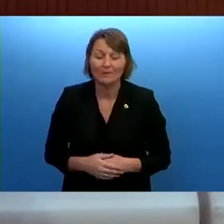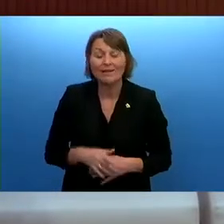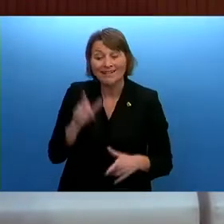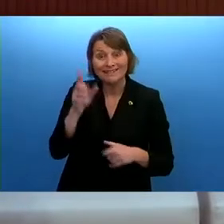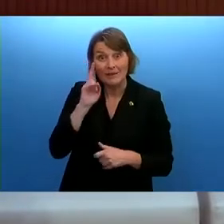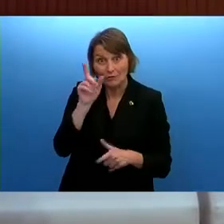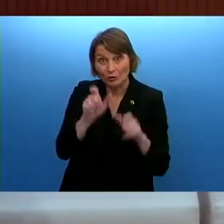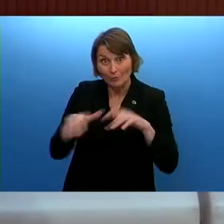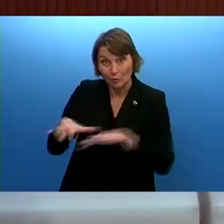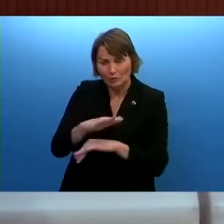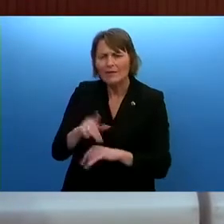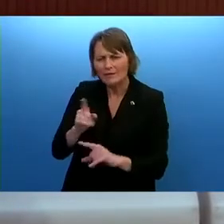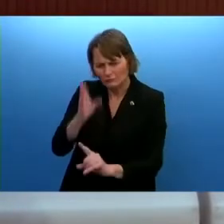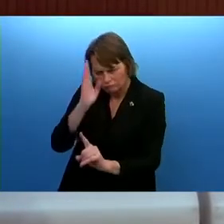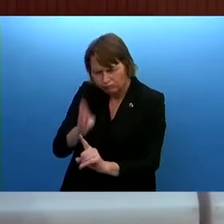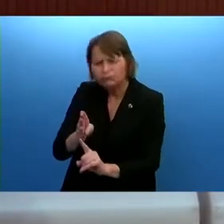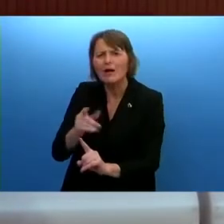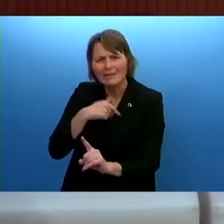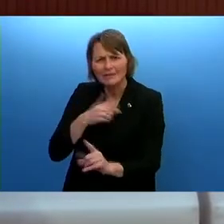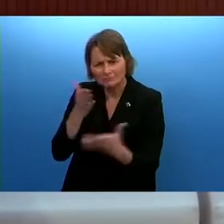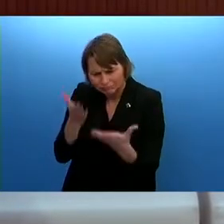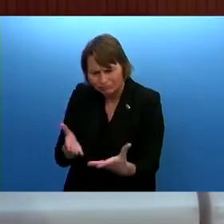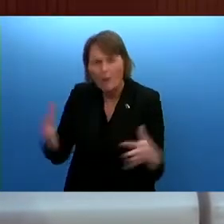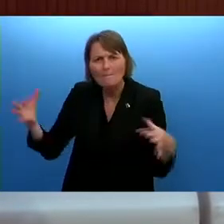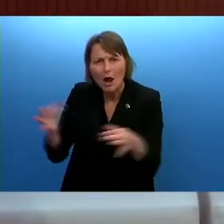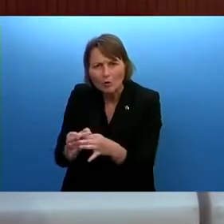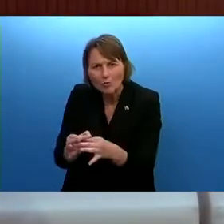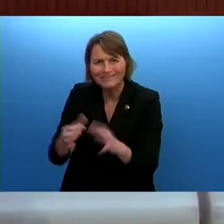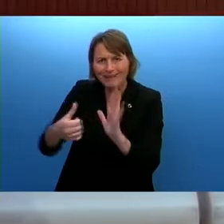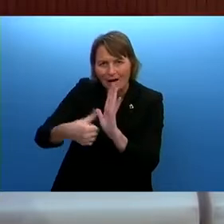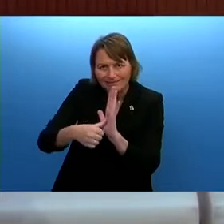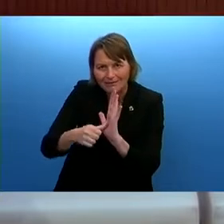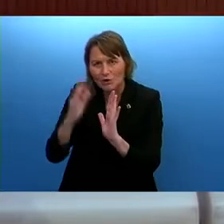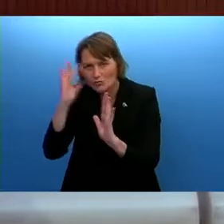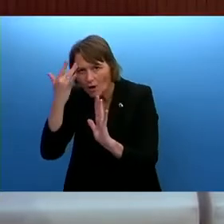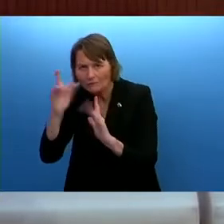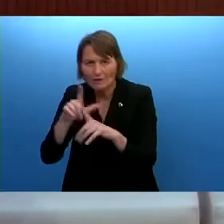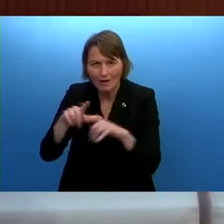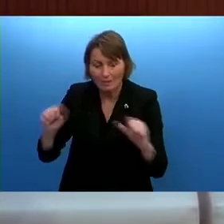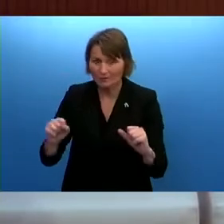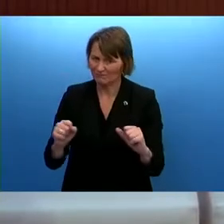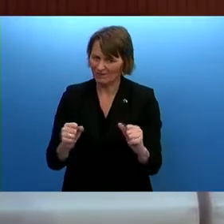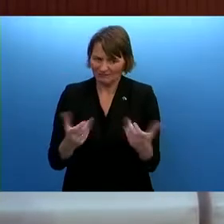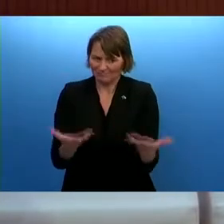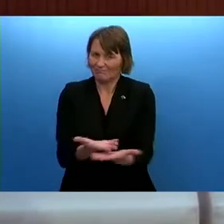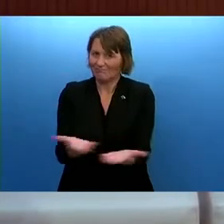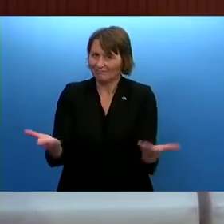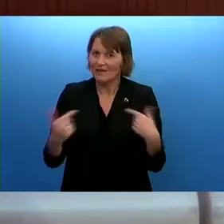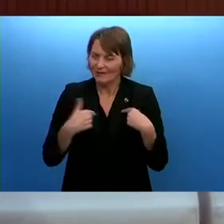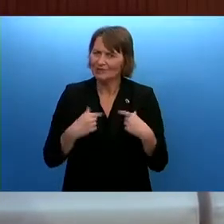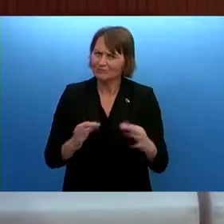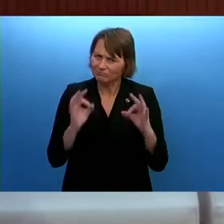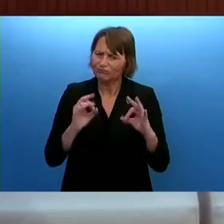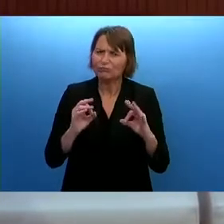communities as a minority. Deaf communities and deaf culture and sign languages are part of the dynamic and vital social